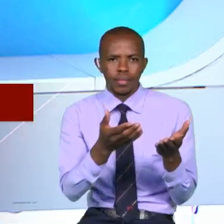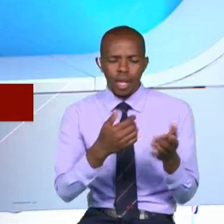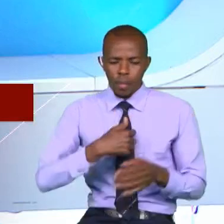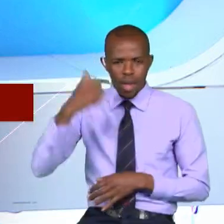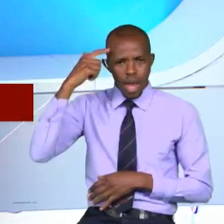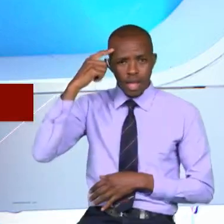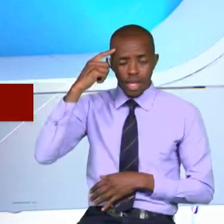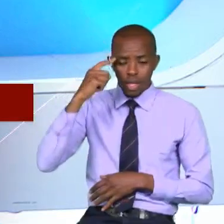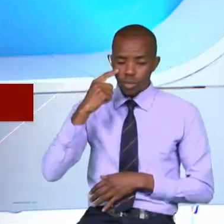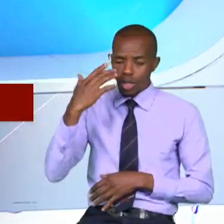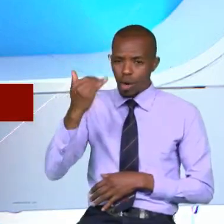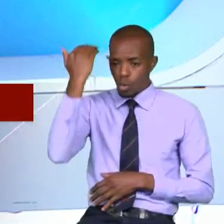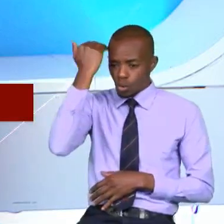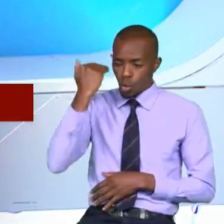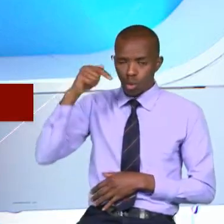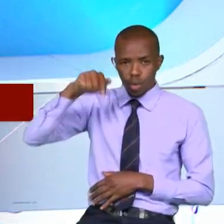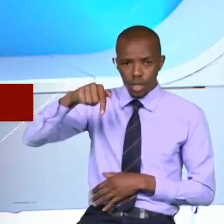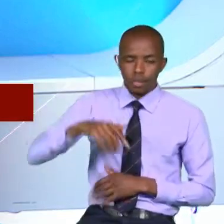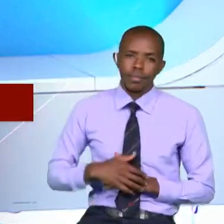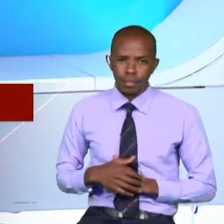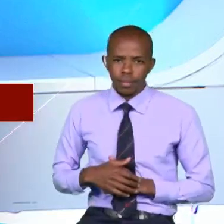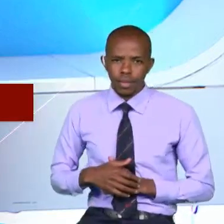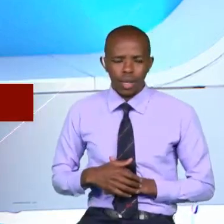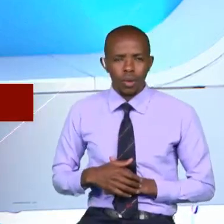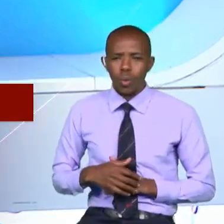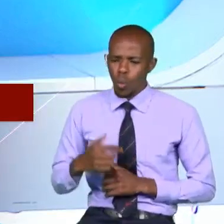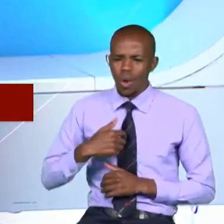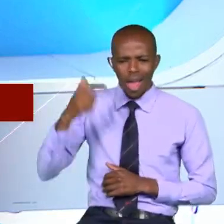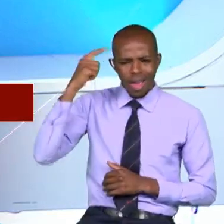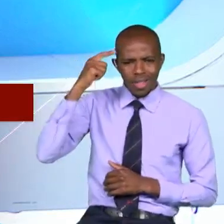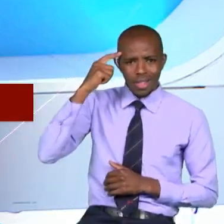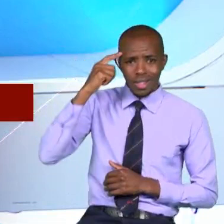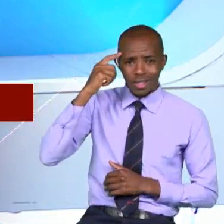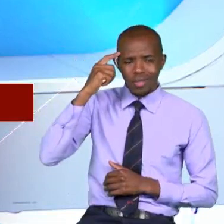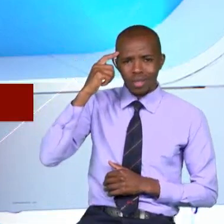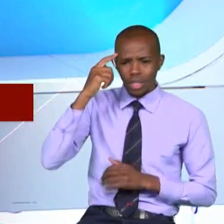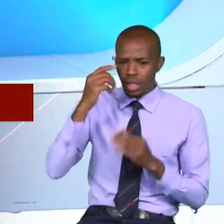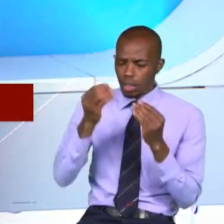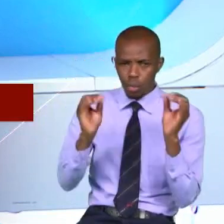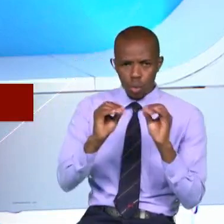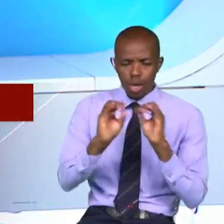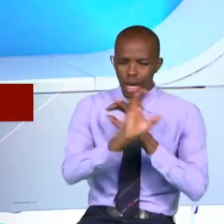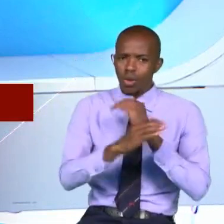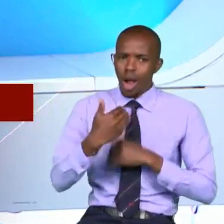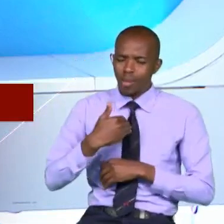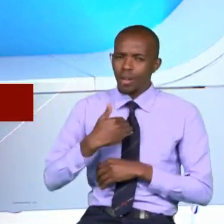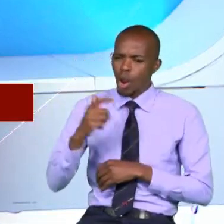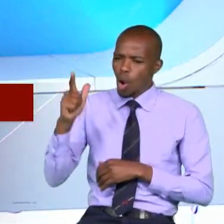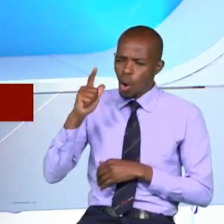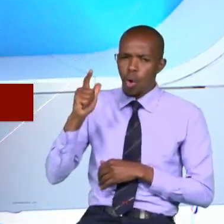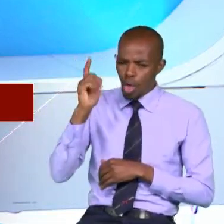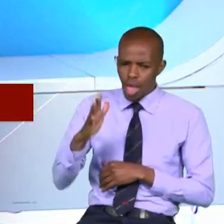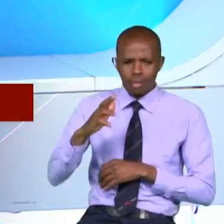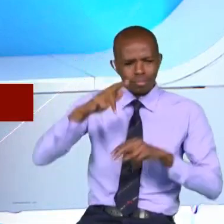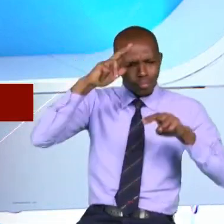what we are witnessing in courts today, Fred, we take it for granted. As a country, to have legal brains sitting at